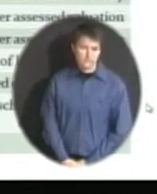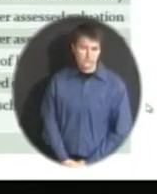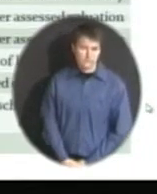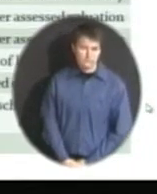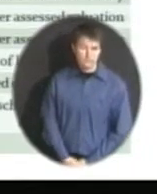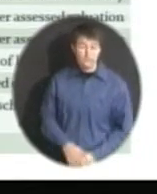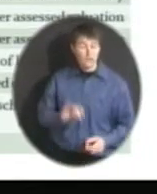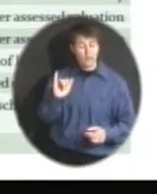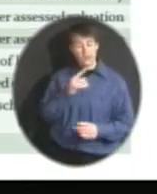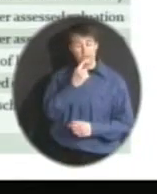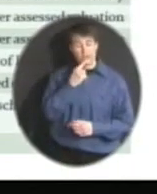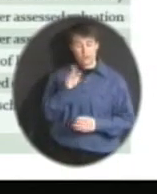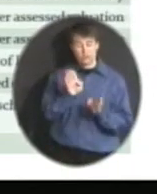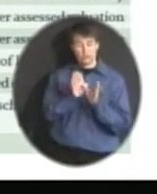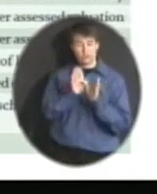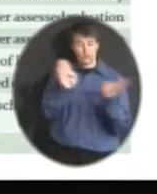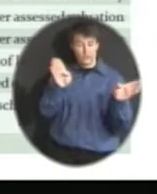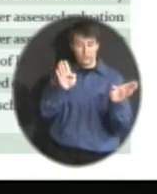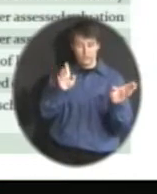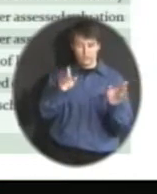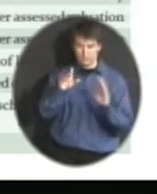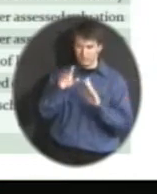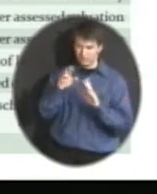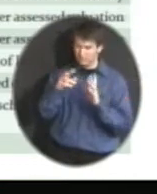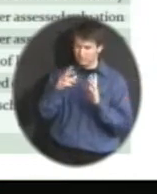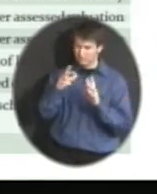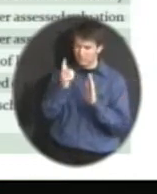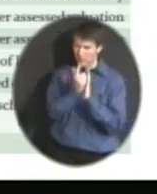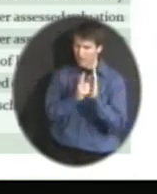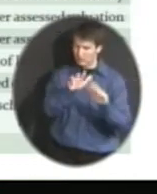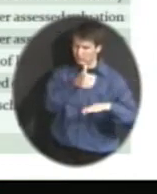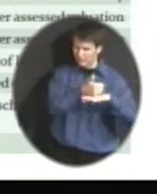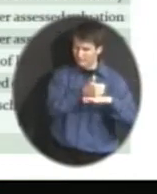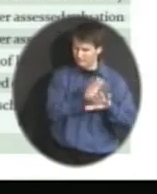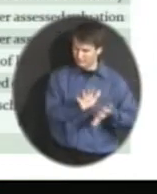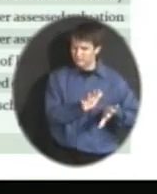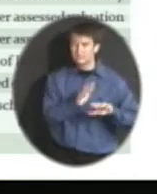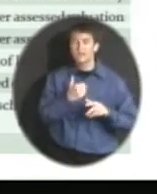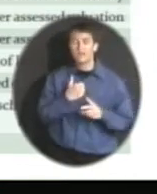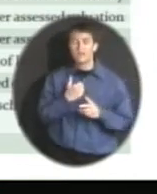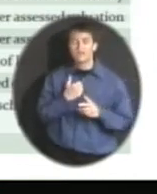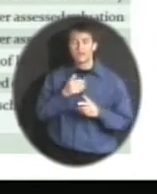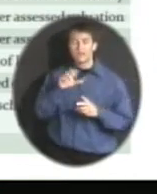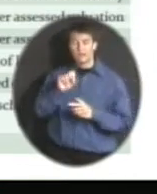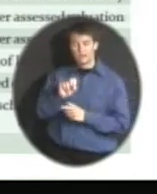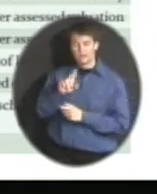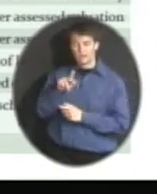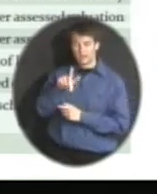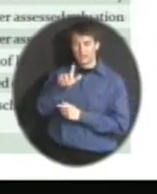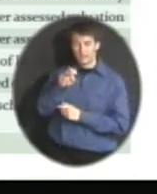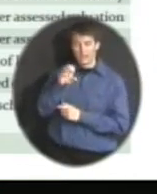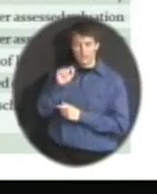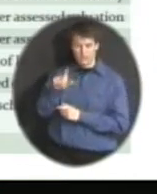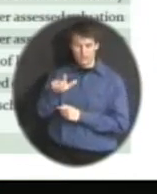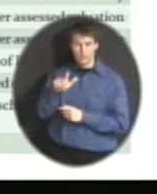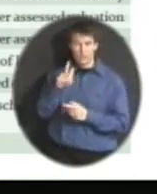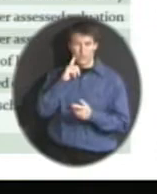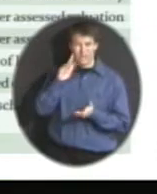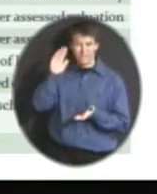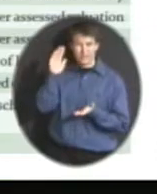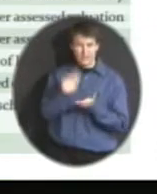As I said, the general fund is statutorily set. The supplemental general, basically we have less assessed valuation per